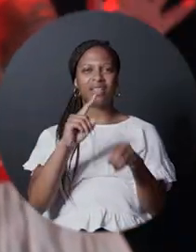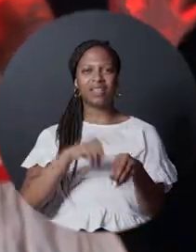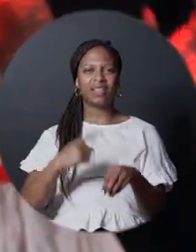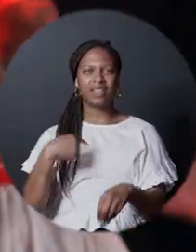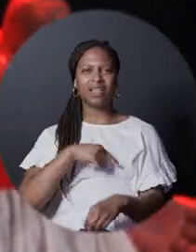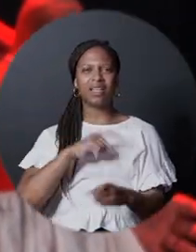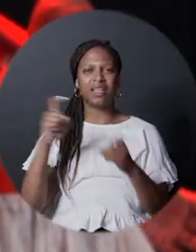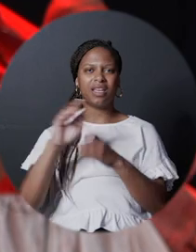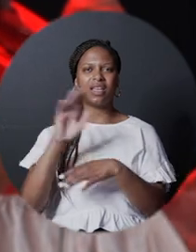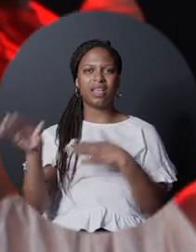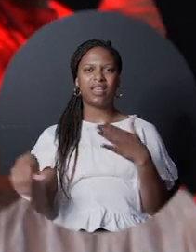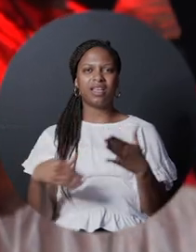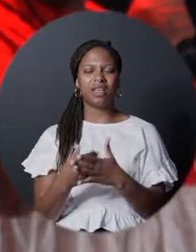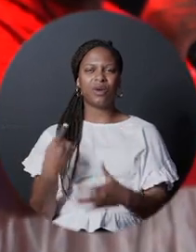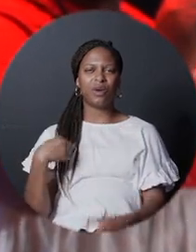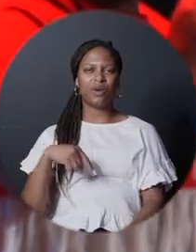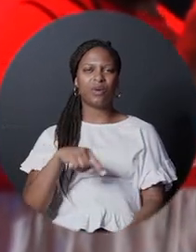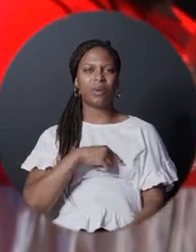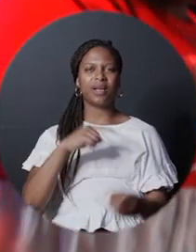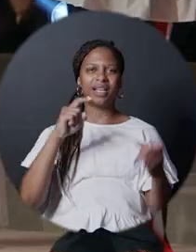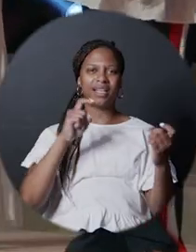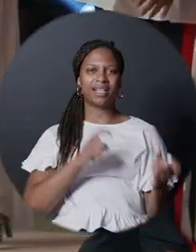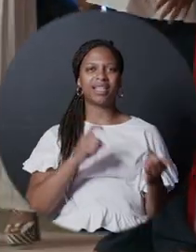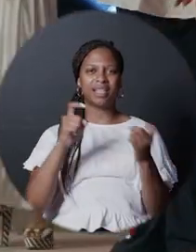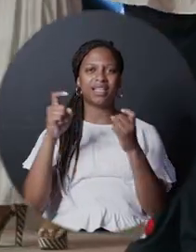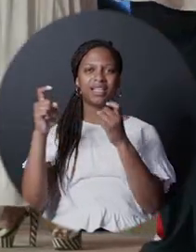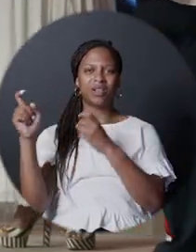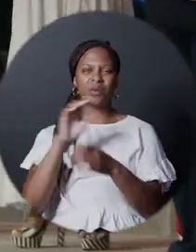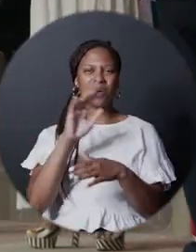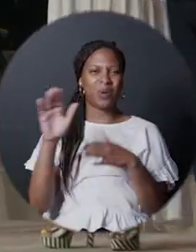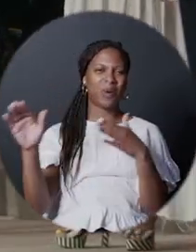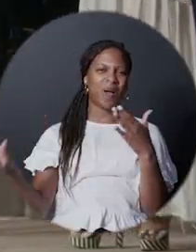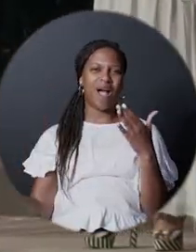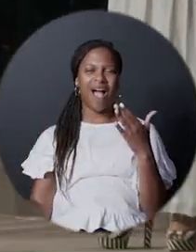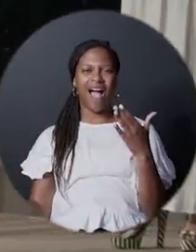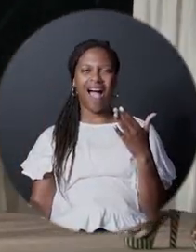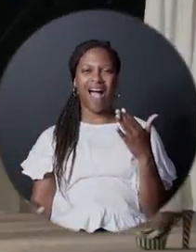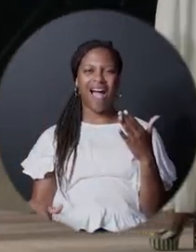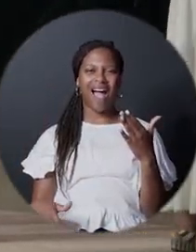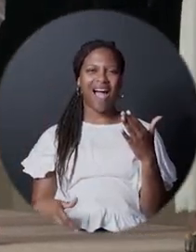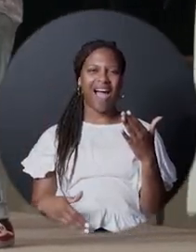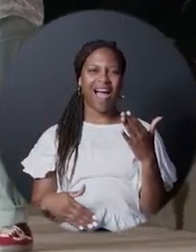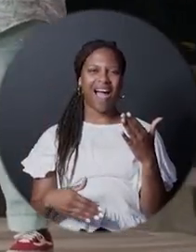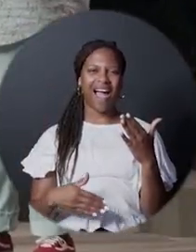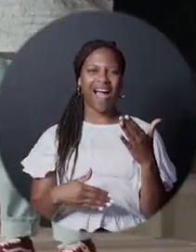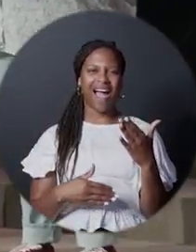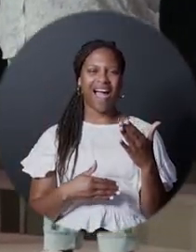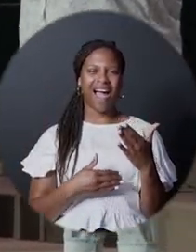Say it one more time. We give you all. We give you all. We give you all. We give you all.